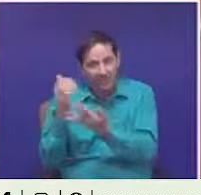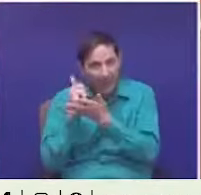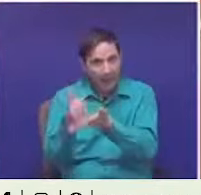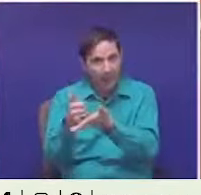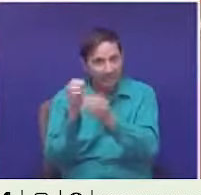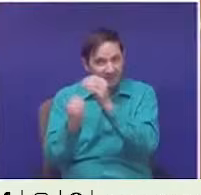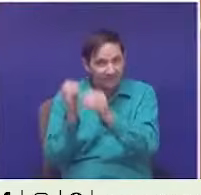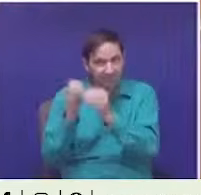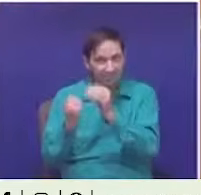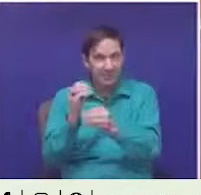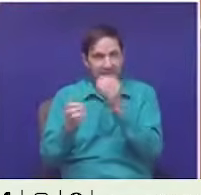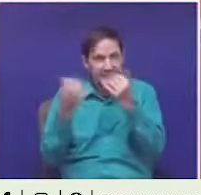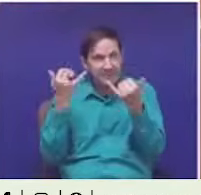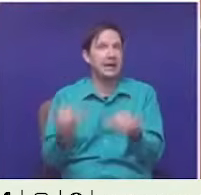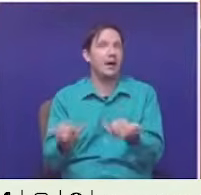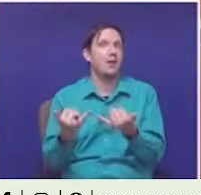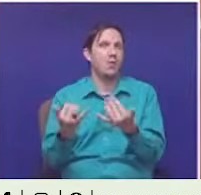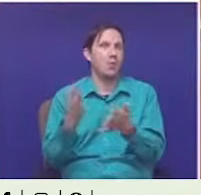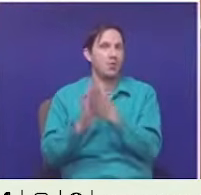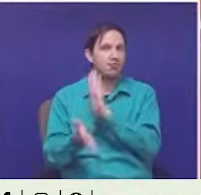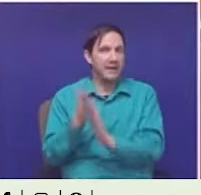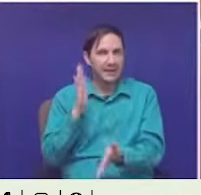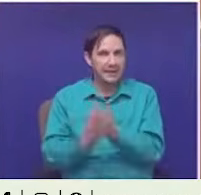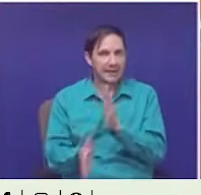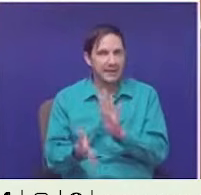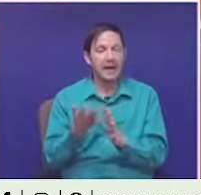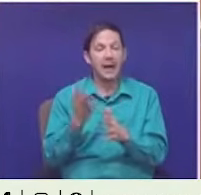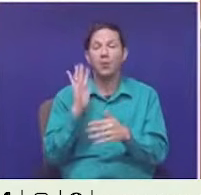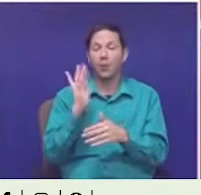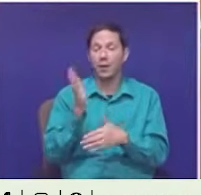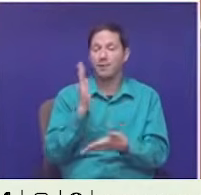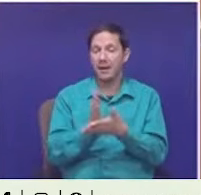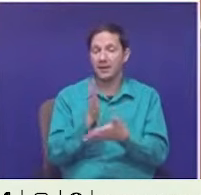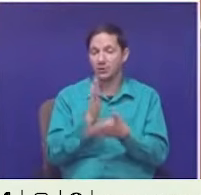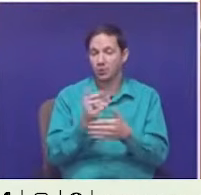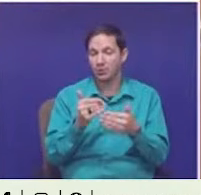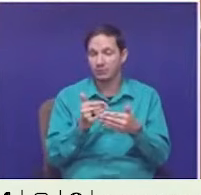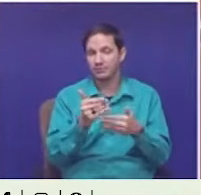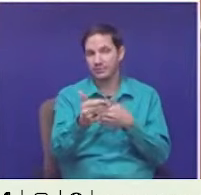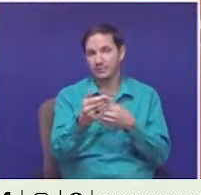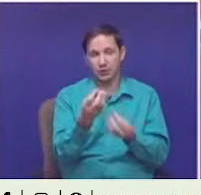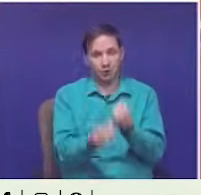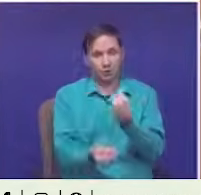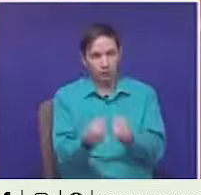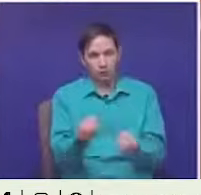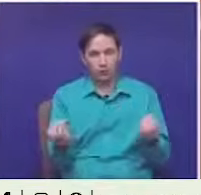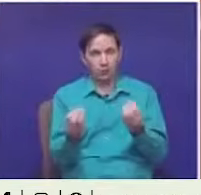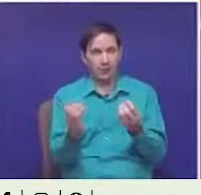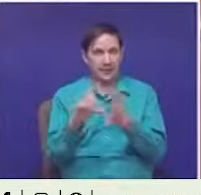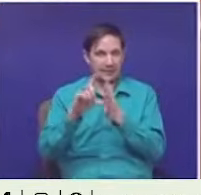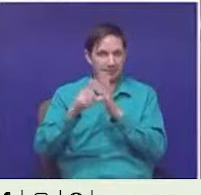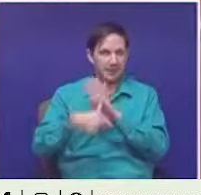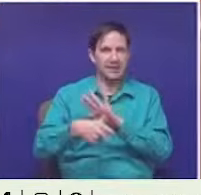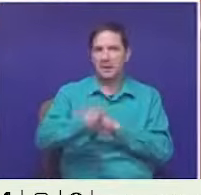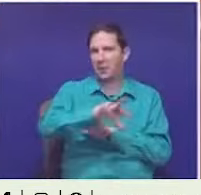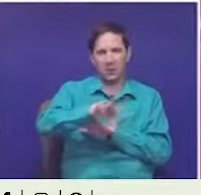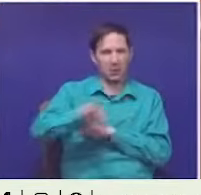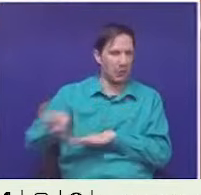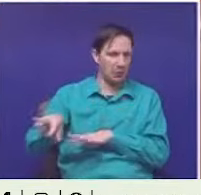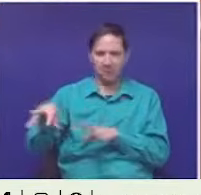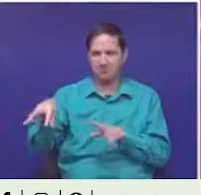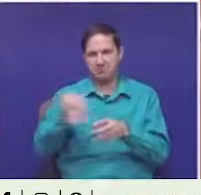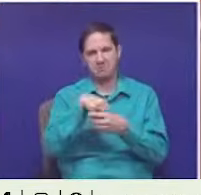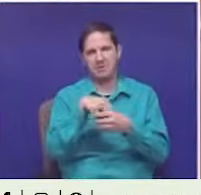restore transport services immediately? And how will you ensure that the children with disabilities are not excluded from